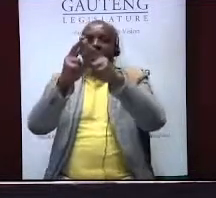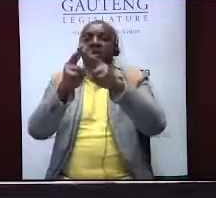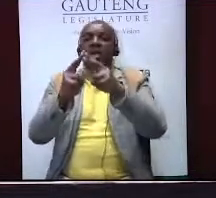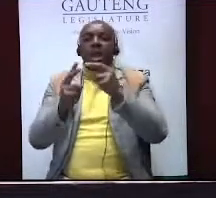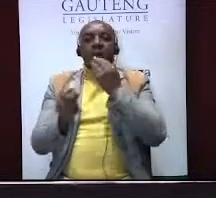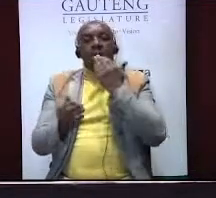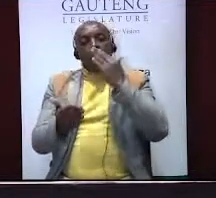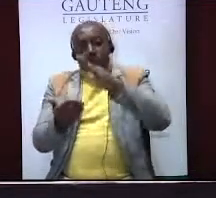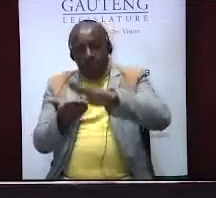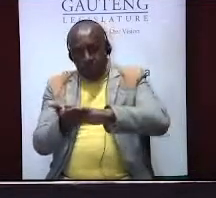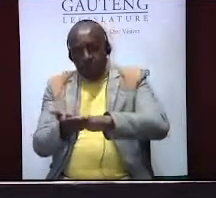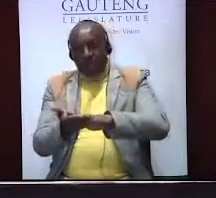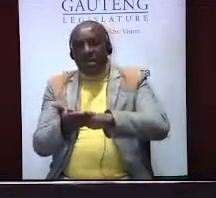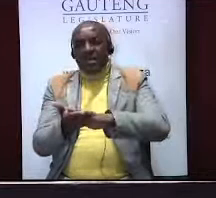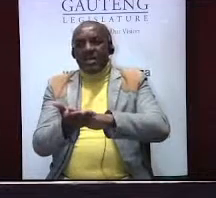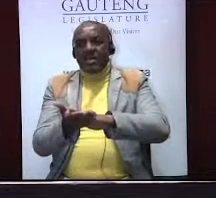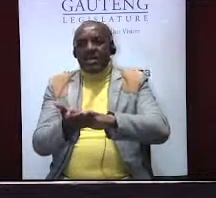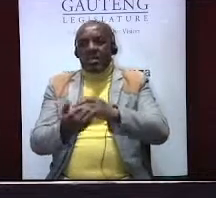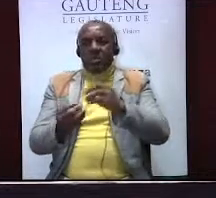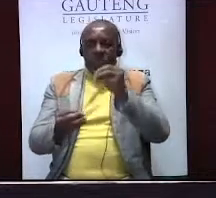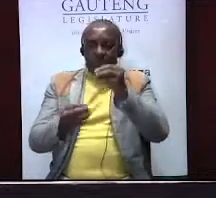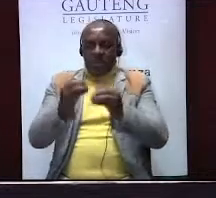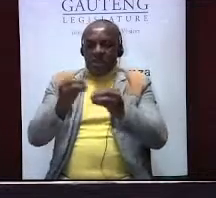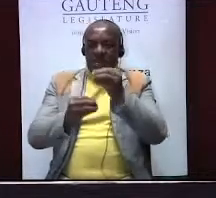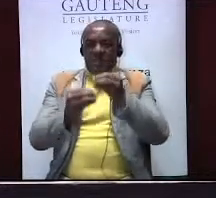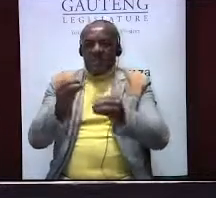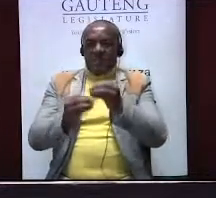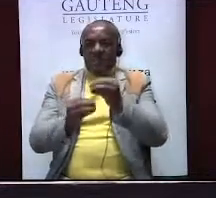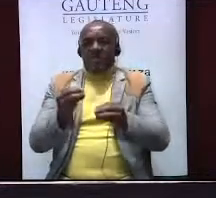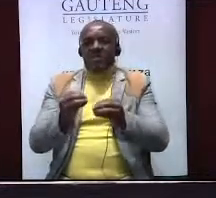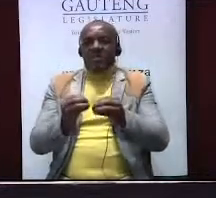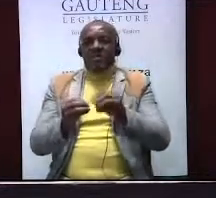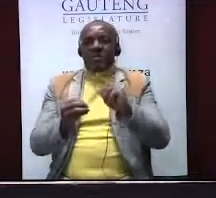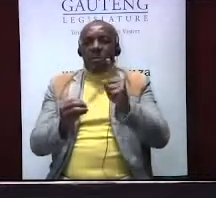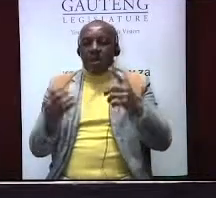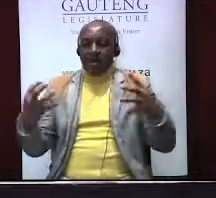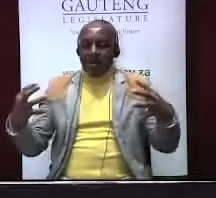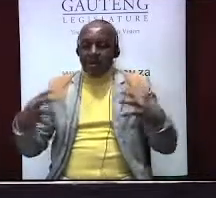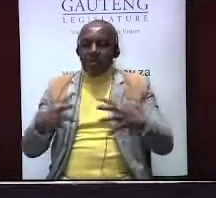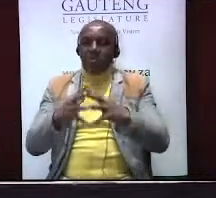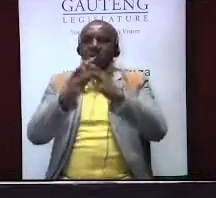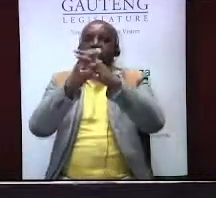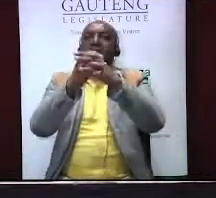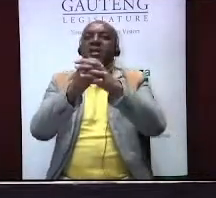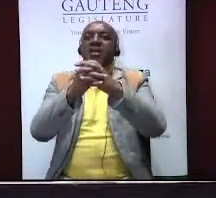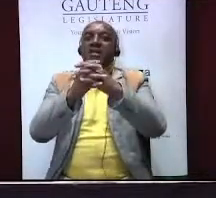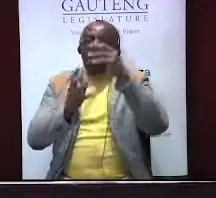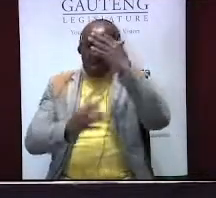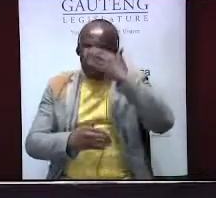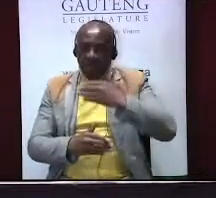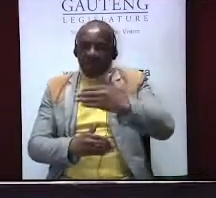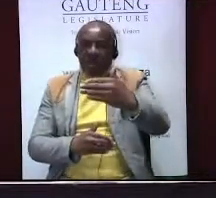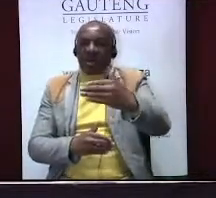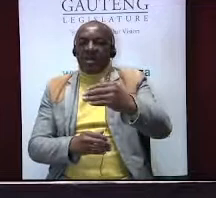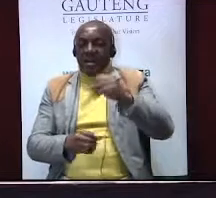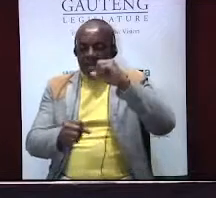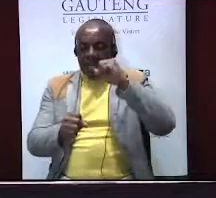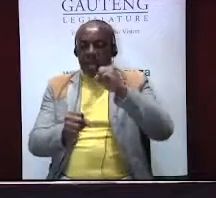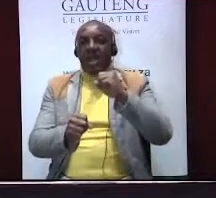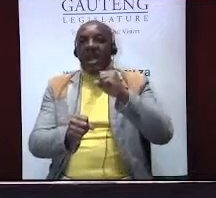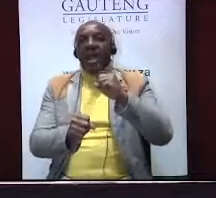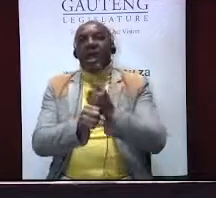to strengthen and forge a united front between the Gauteng provincial government and the